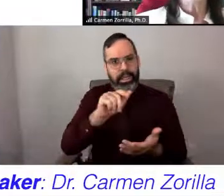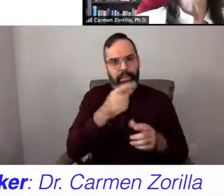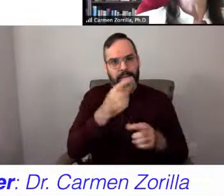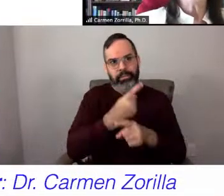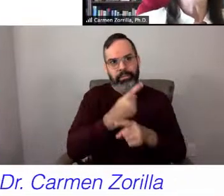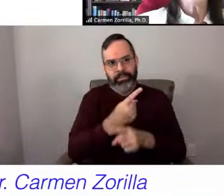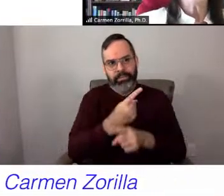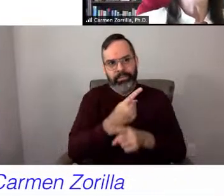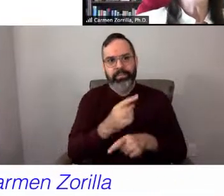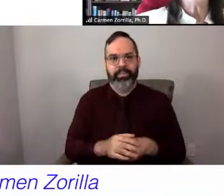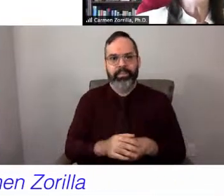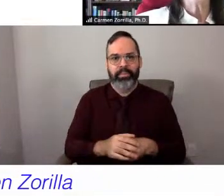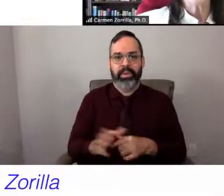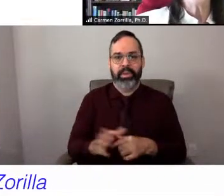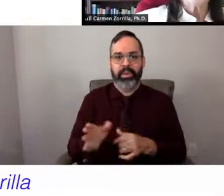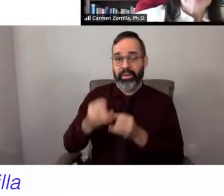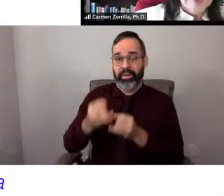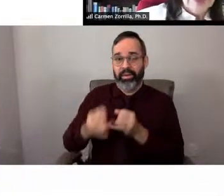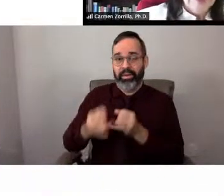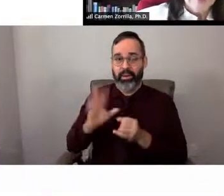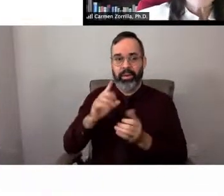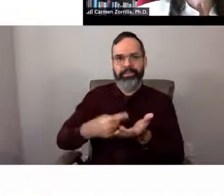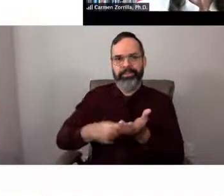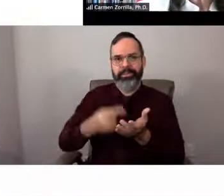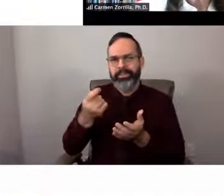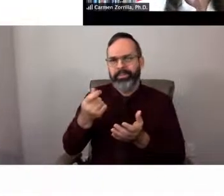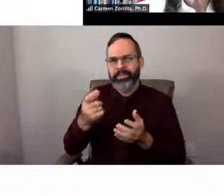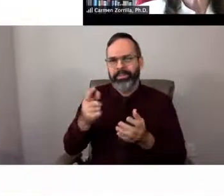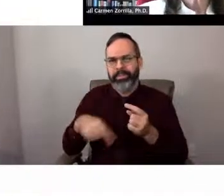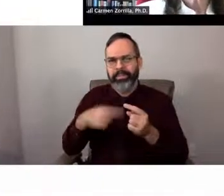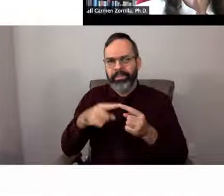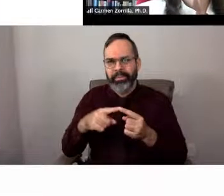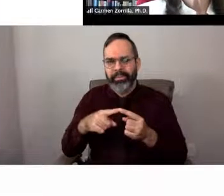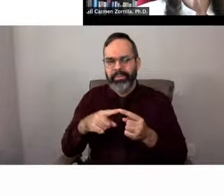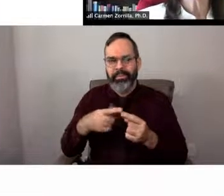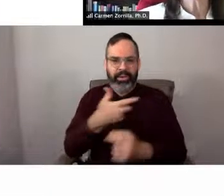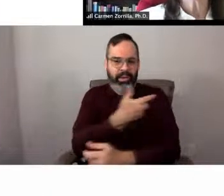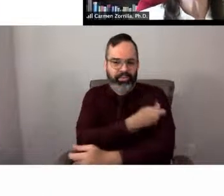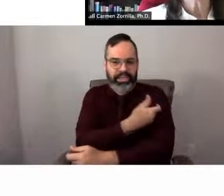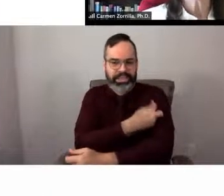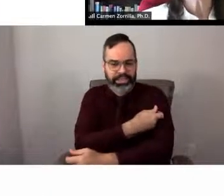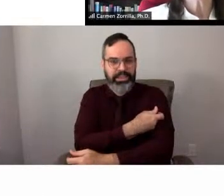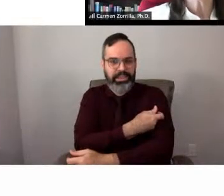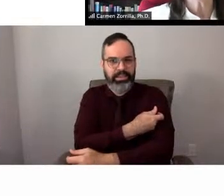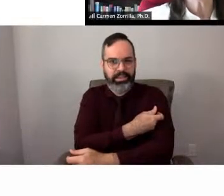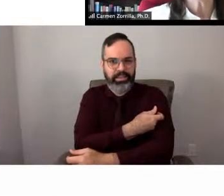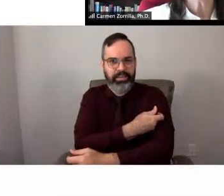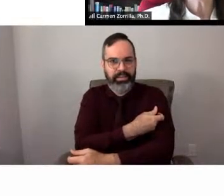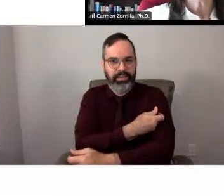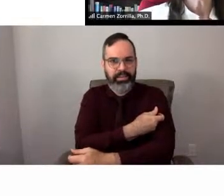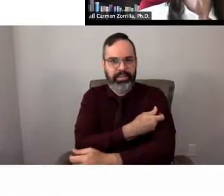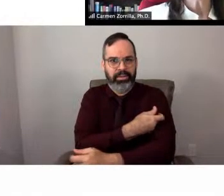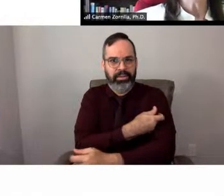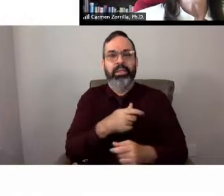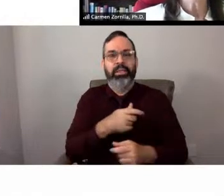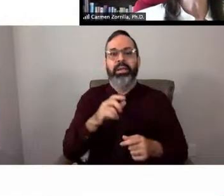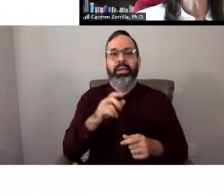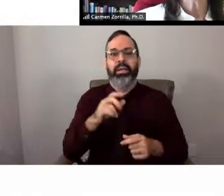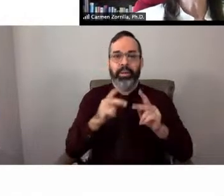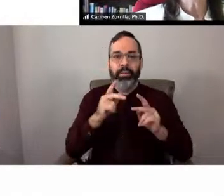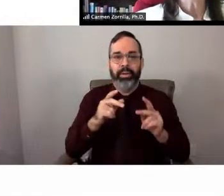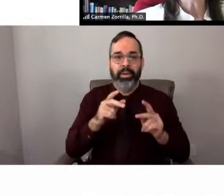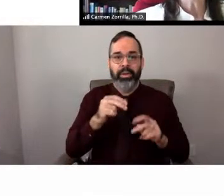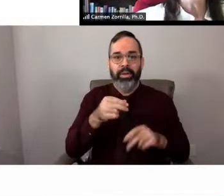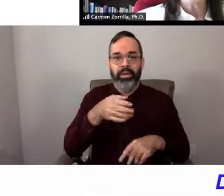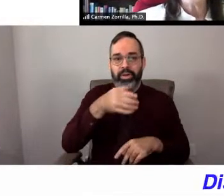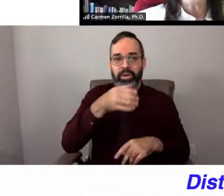So finally, I'm going to talk a little bit about vaccines. So perfect people don't drink, don't fight,